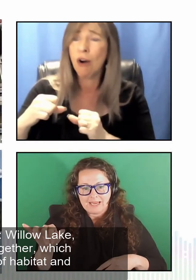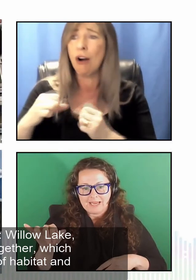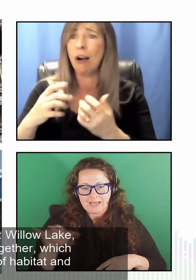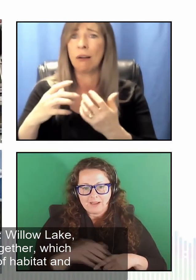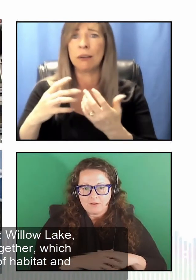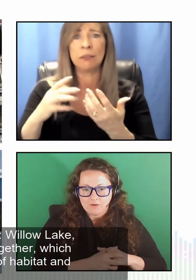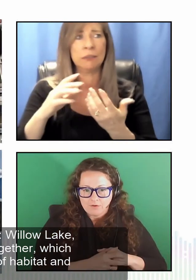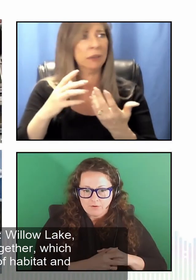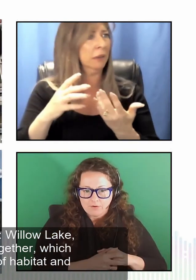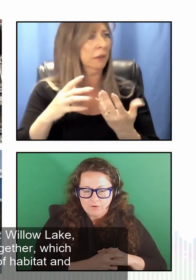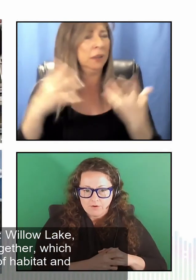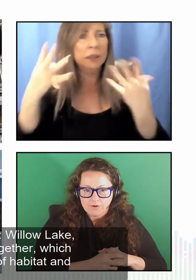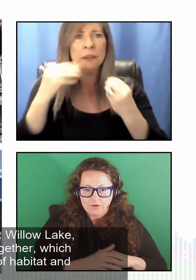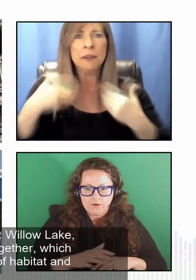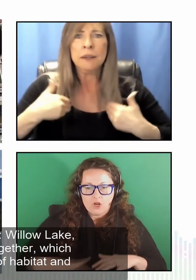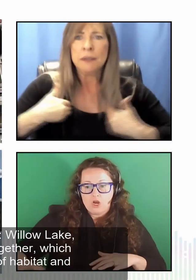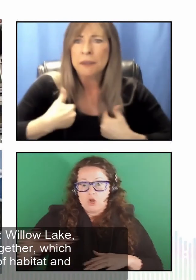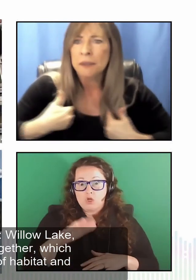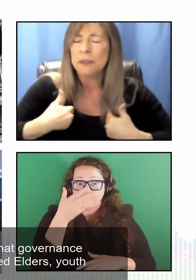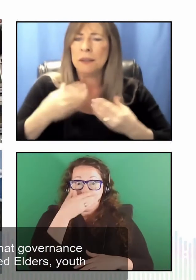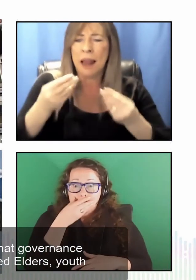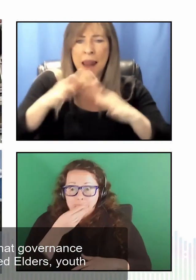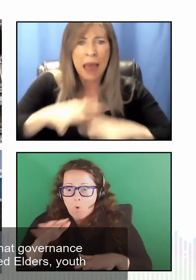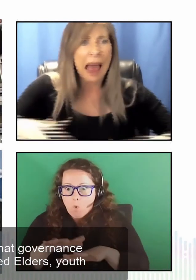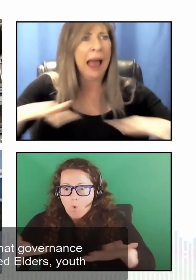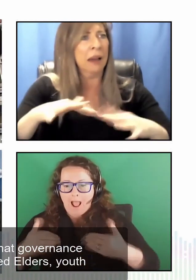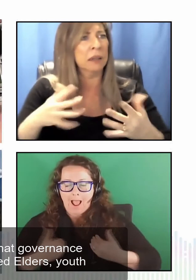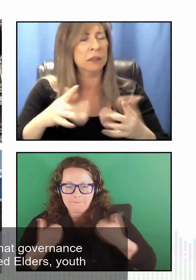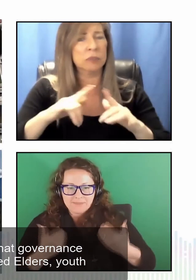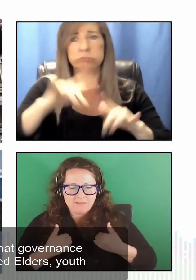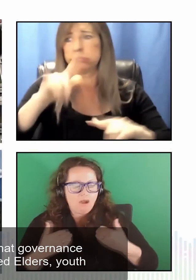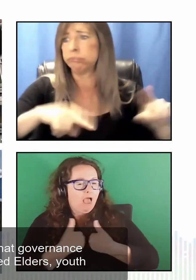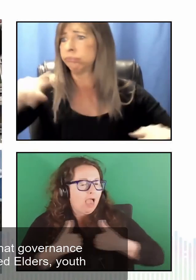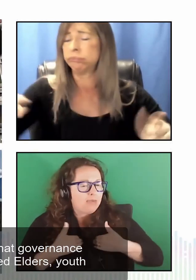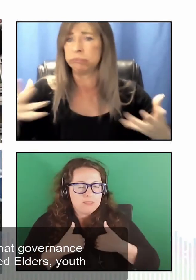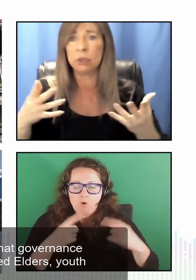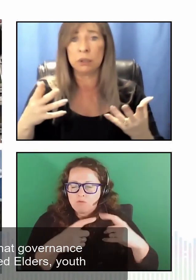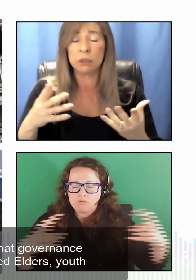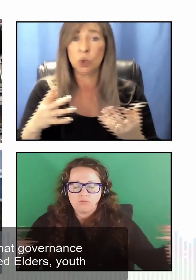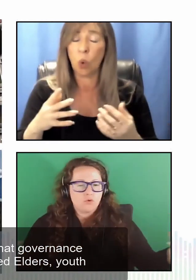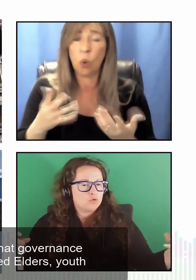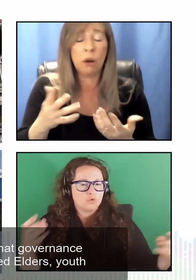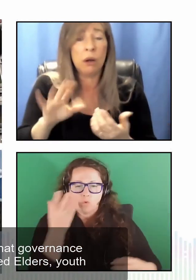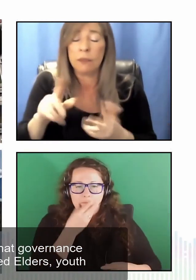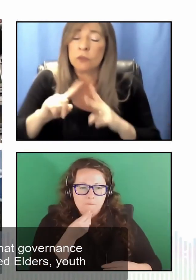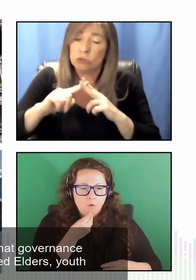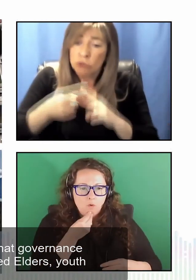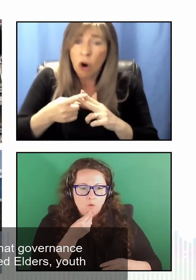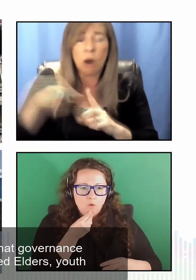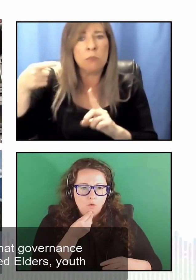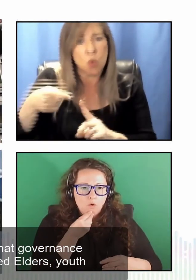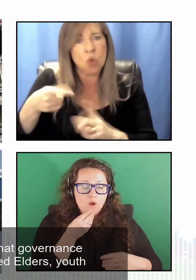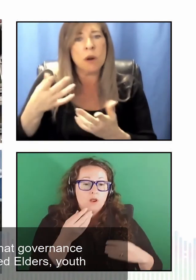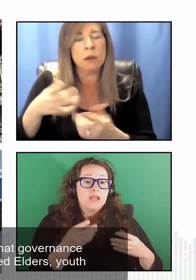of habitat and animals and everything else. So it starts with who